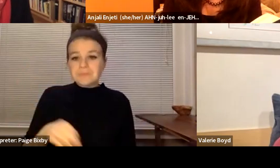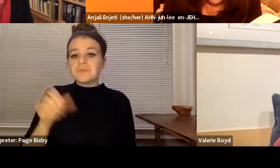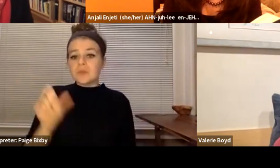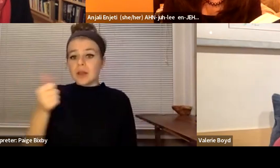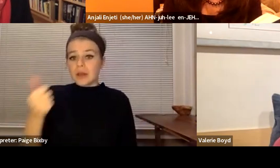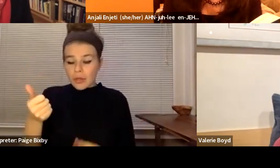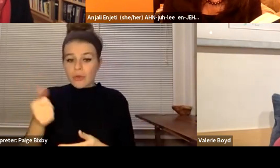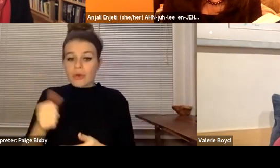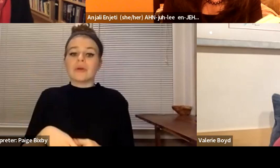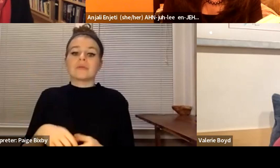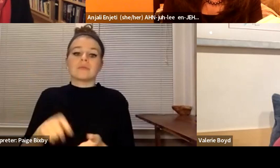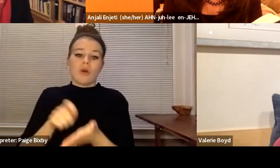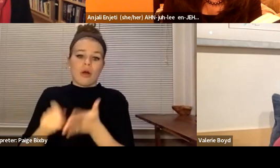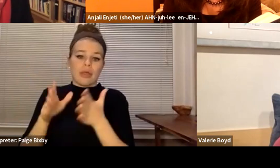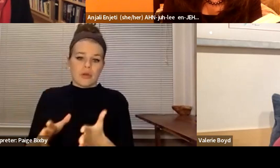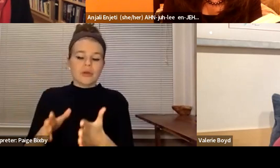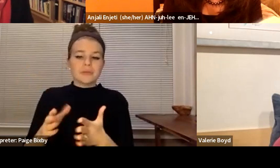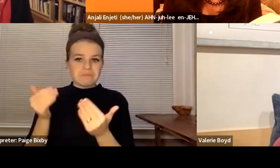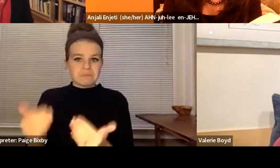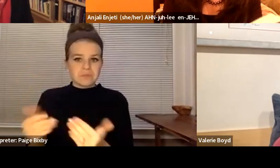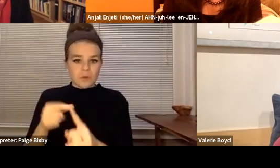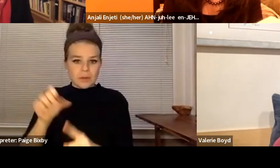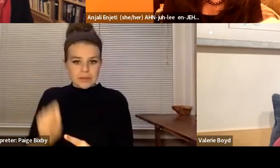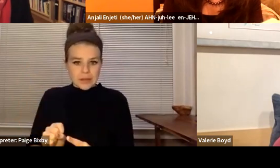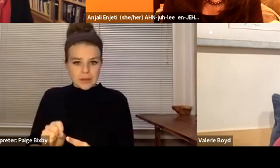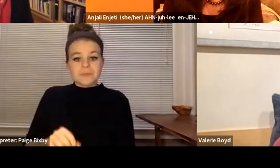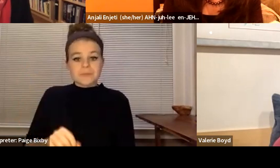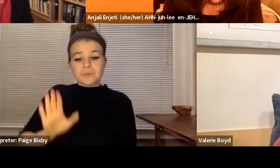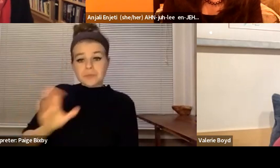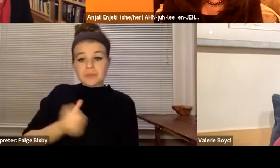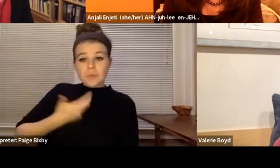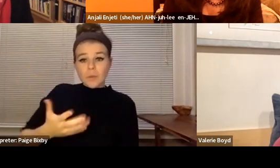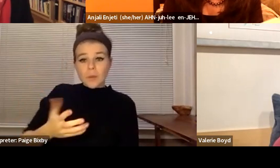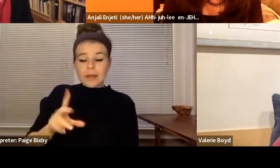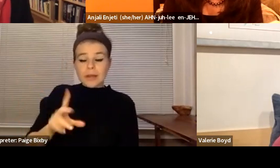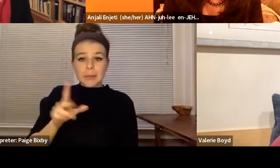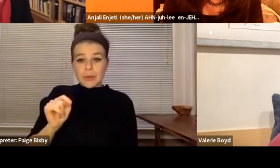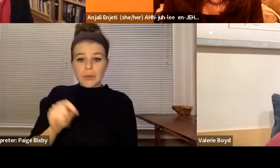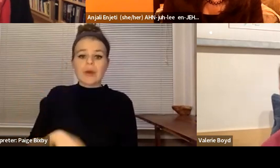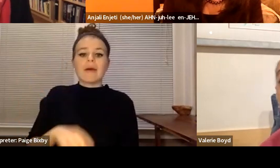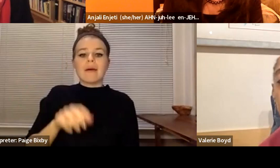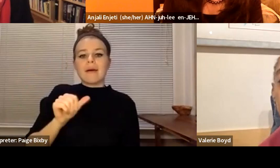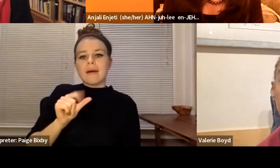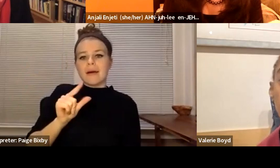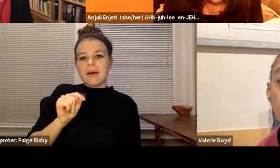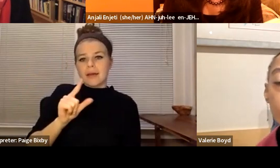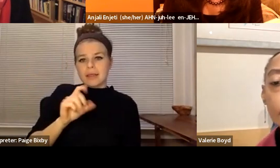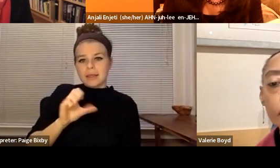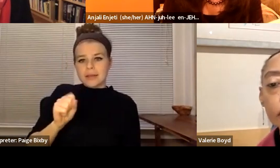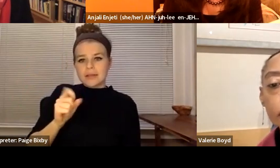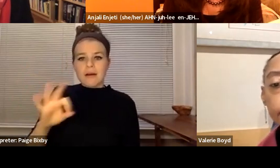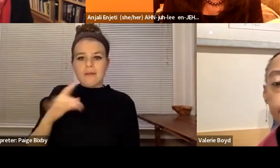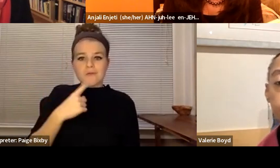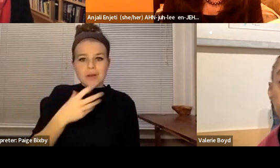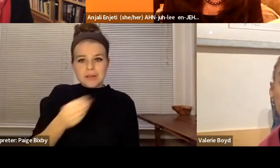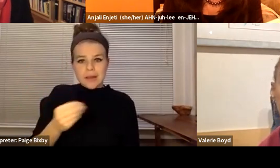South. Davy S. Luskar's poetic debut, The Atlas of Reds and Blues. Though she now makes her home on